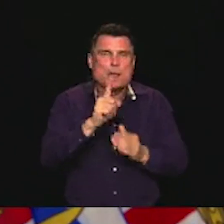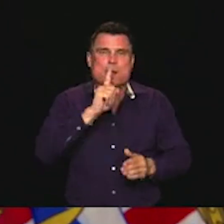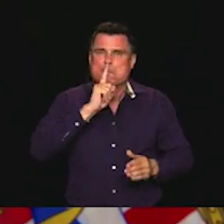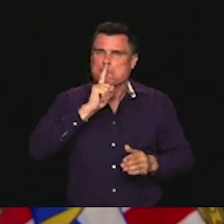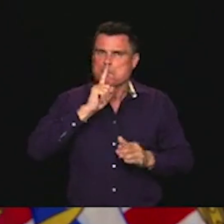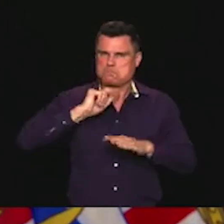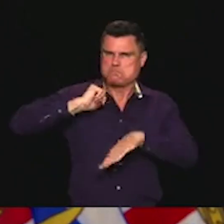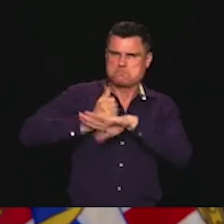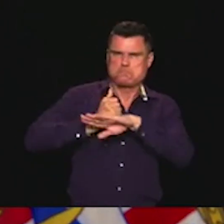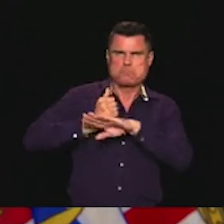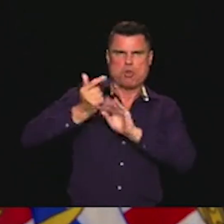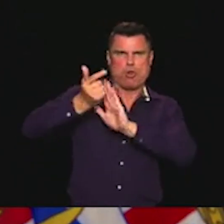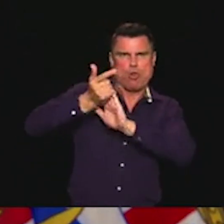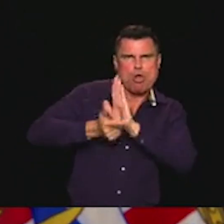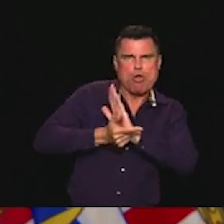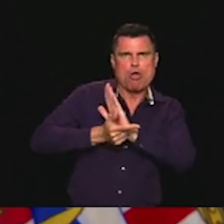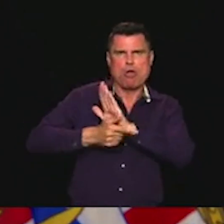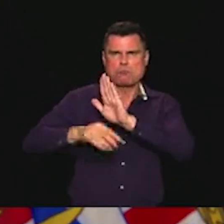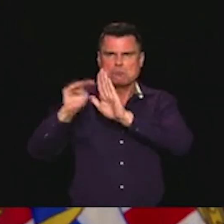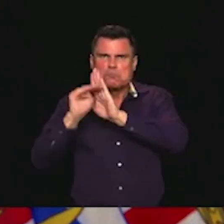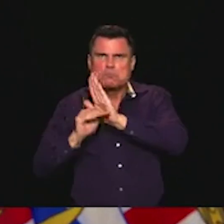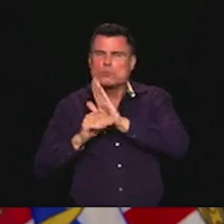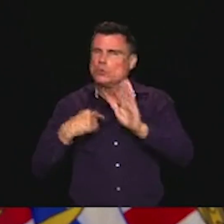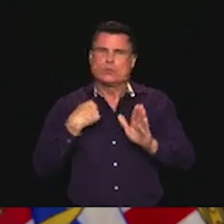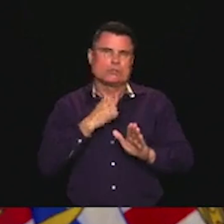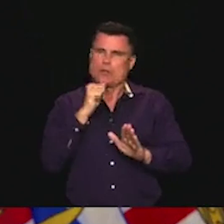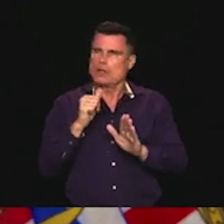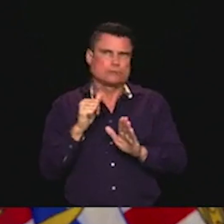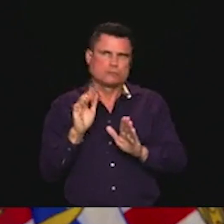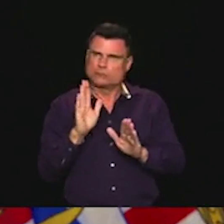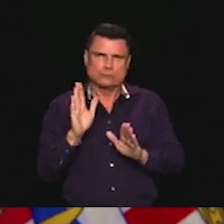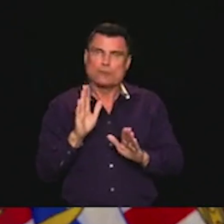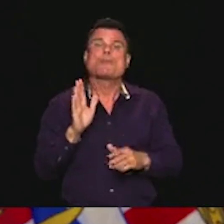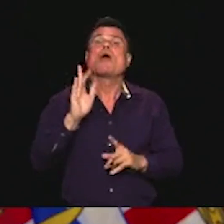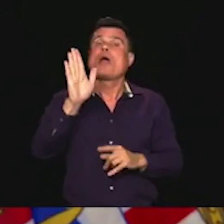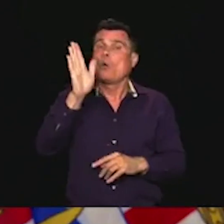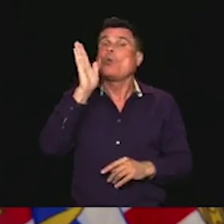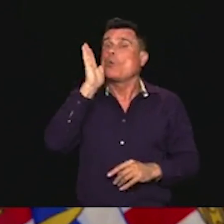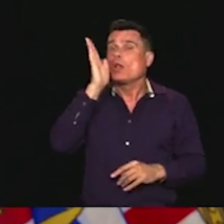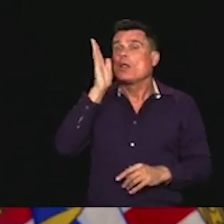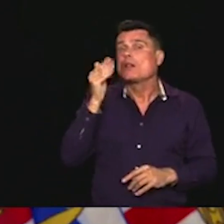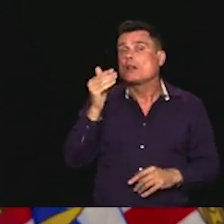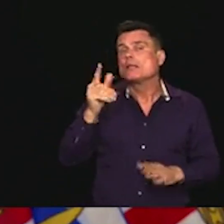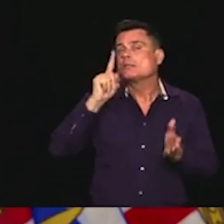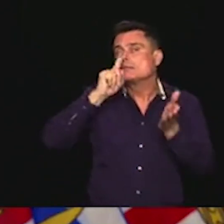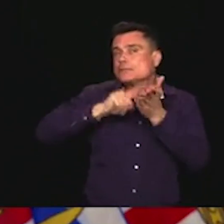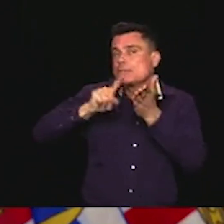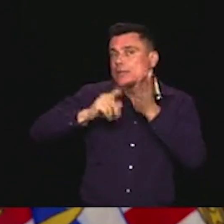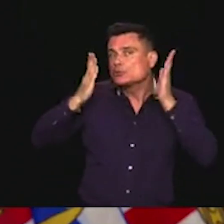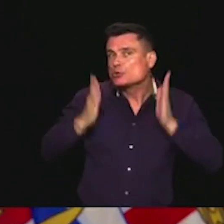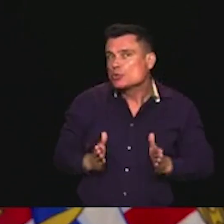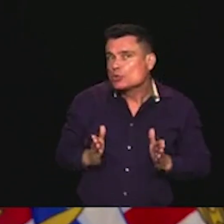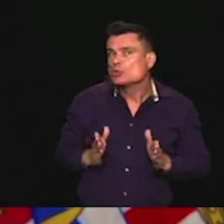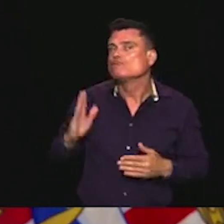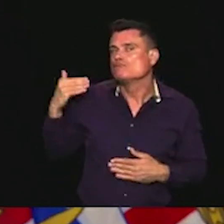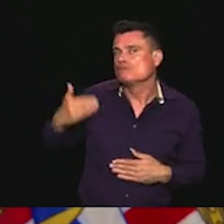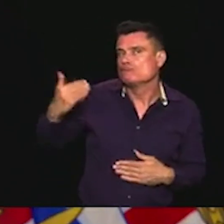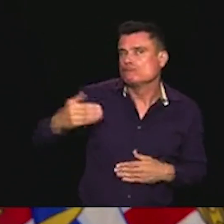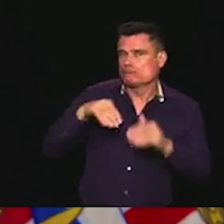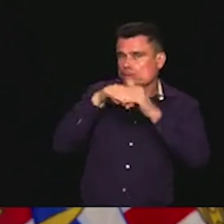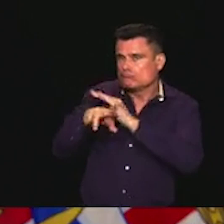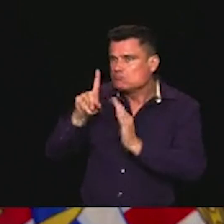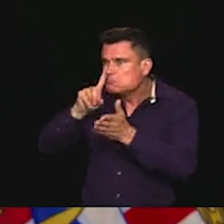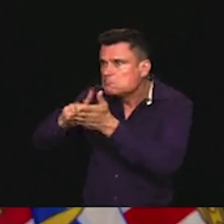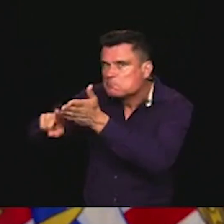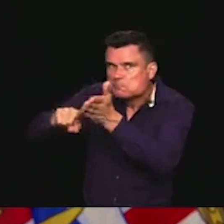not a regulation, but there will be an inspection process and based on priorities. So we're looking at some of the